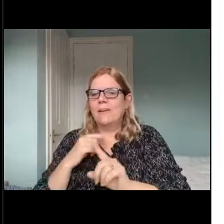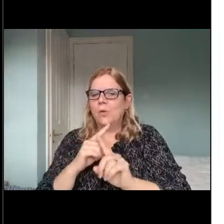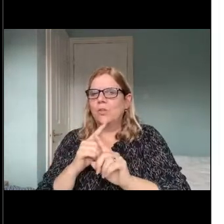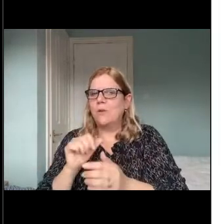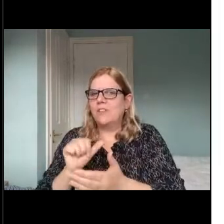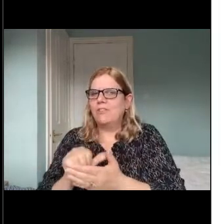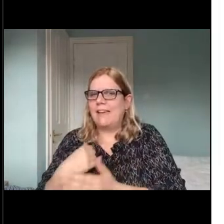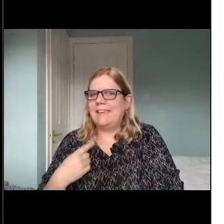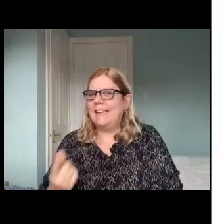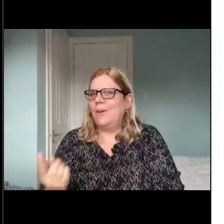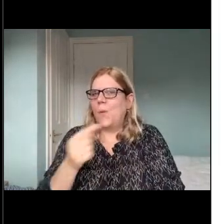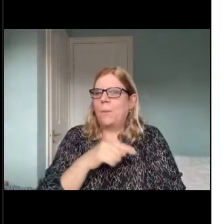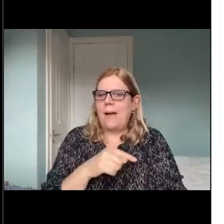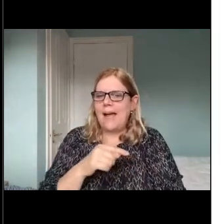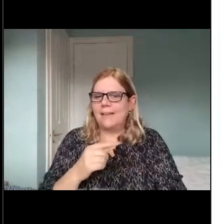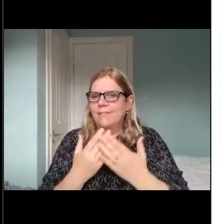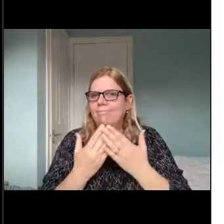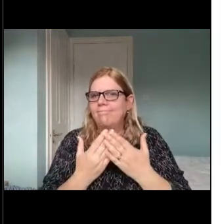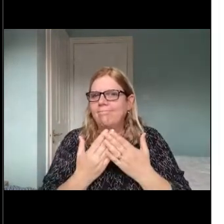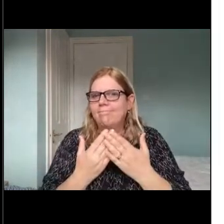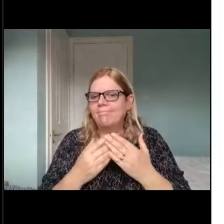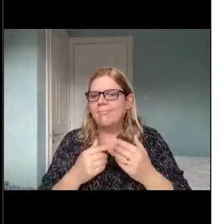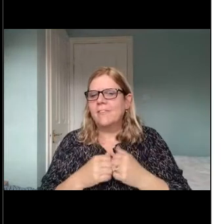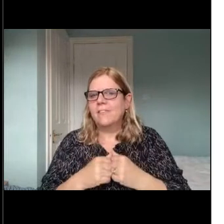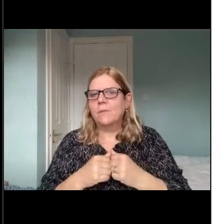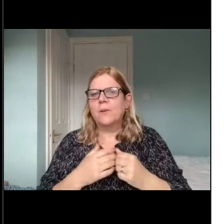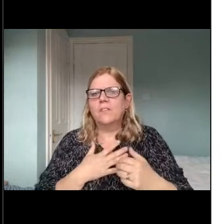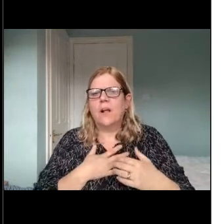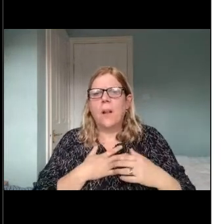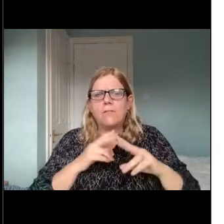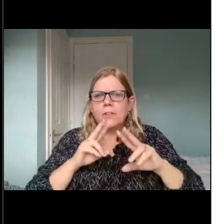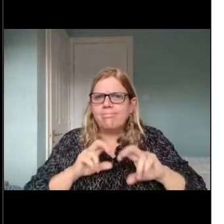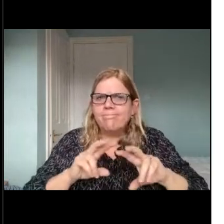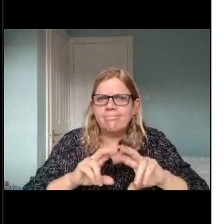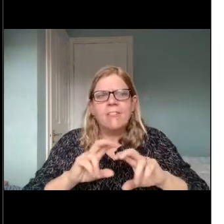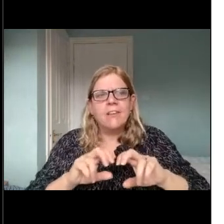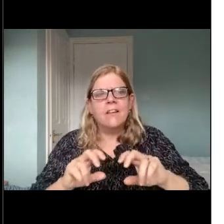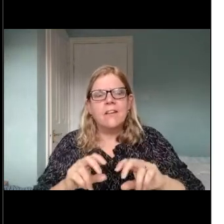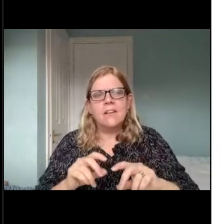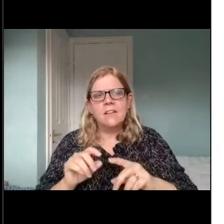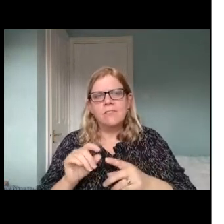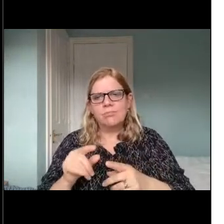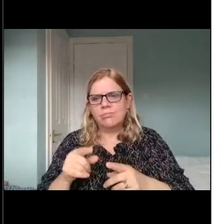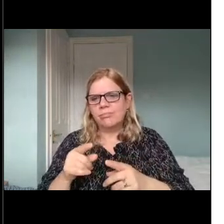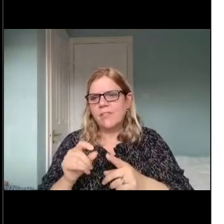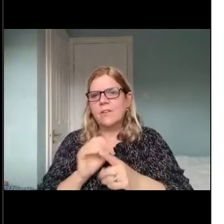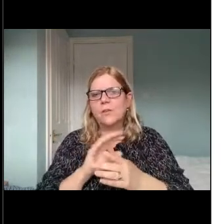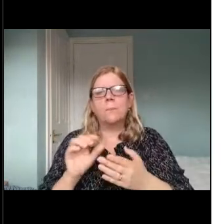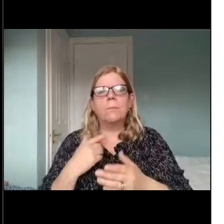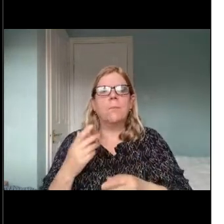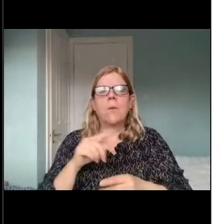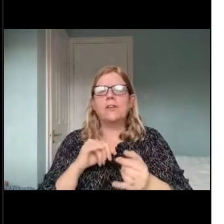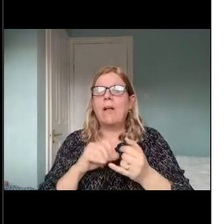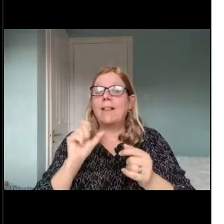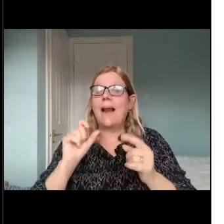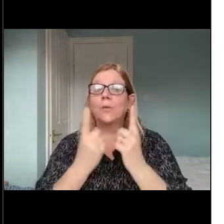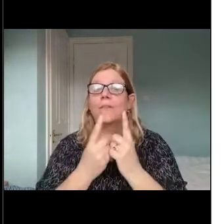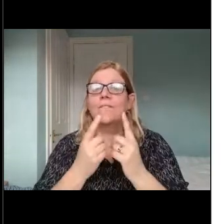and I realized that my tutor was right. I did want to go back and study some more. I had such a passion for